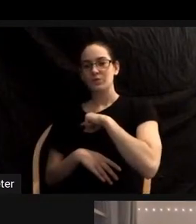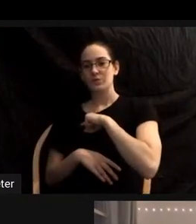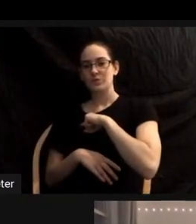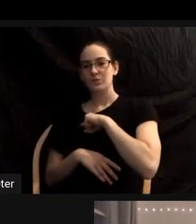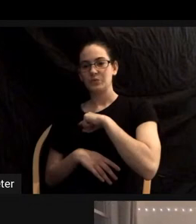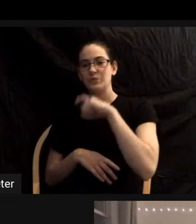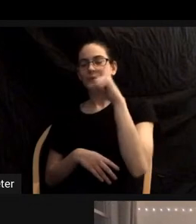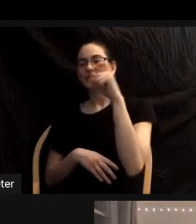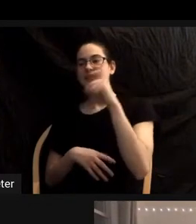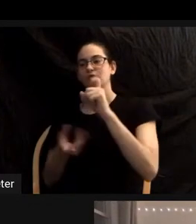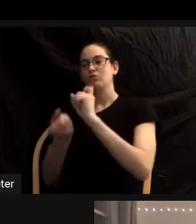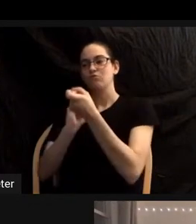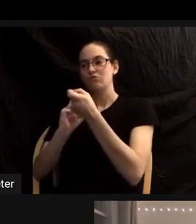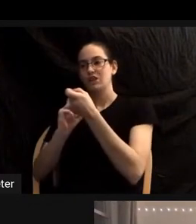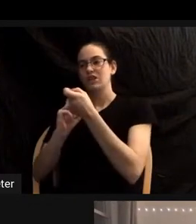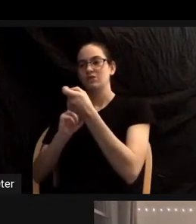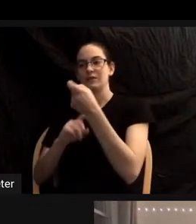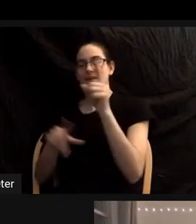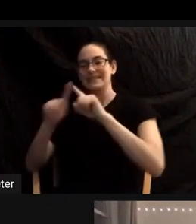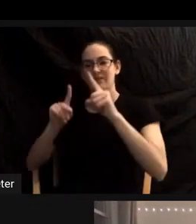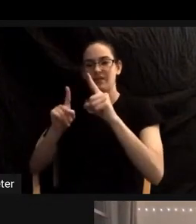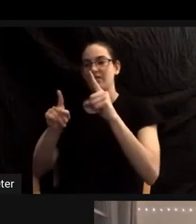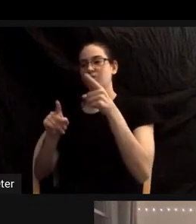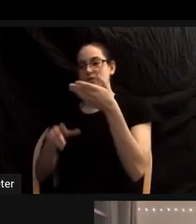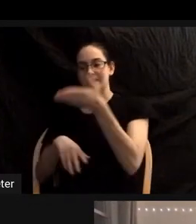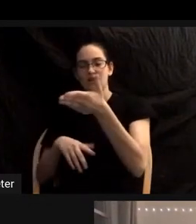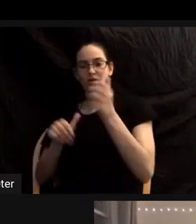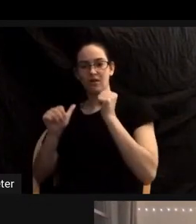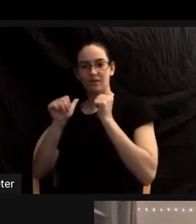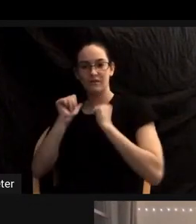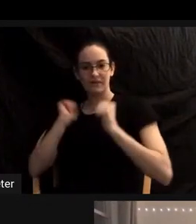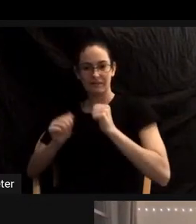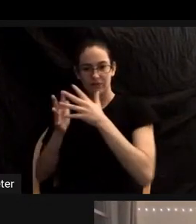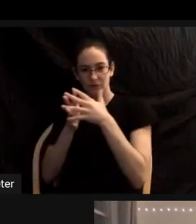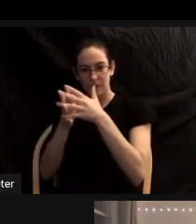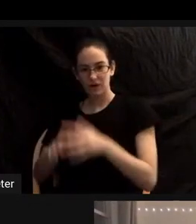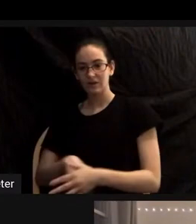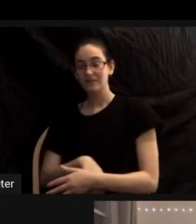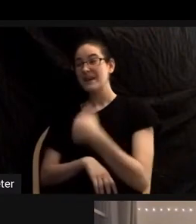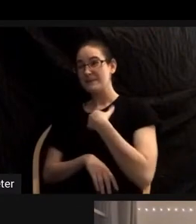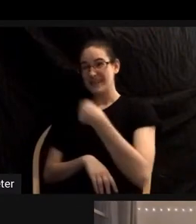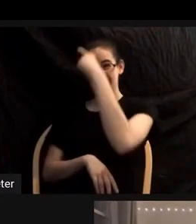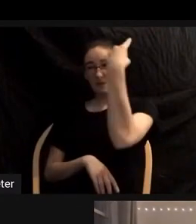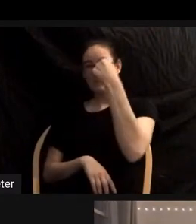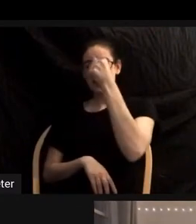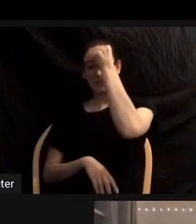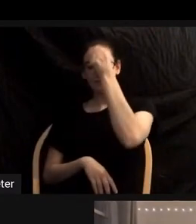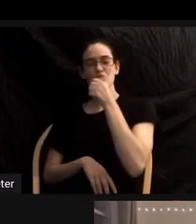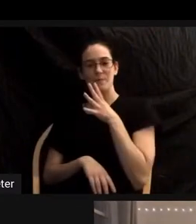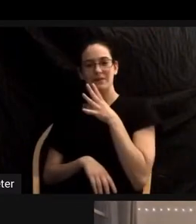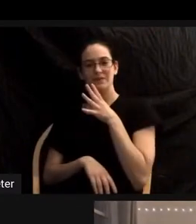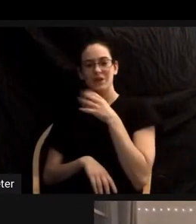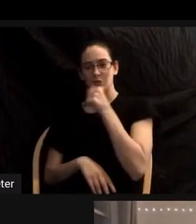on the American theater stage. Like, it couldn't. Like, I, as a Black woman, you know, who doesn't get paid a